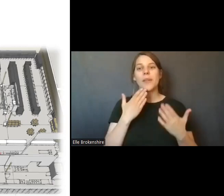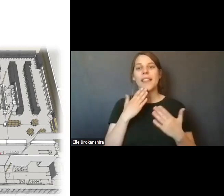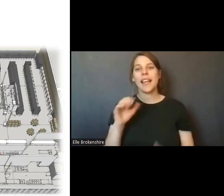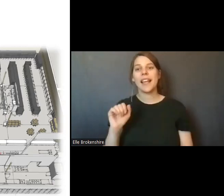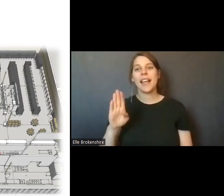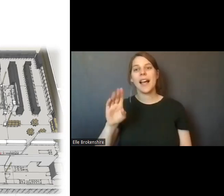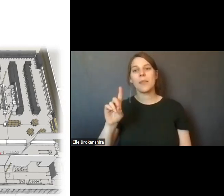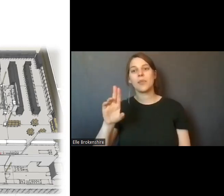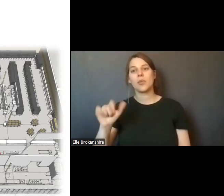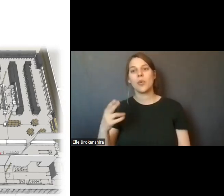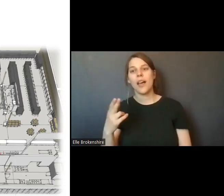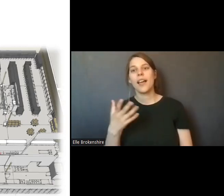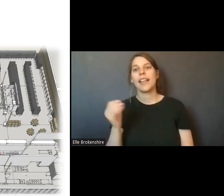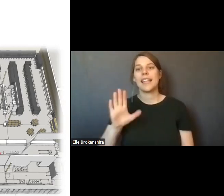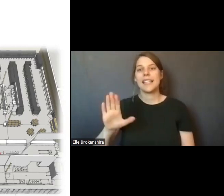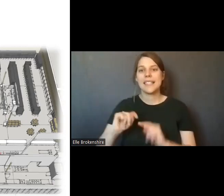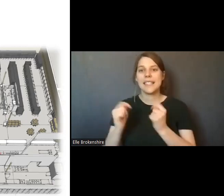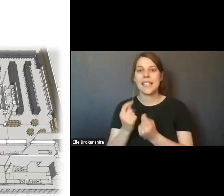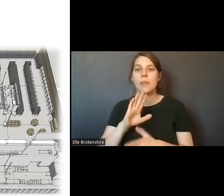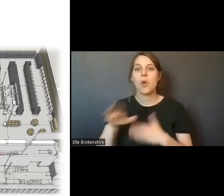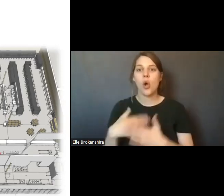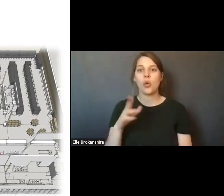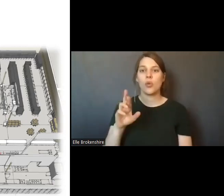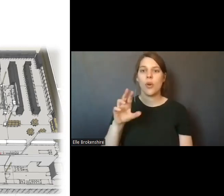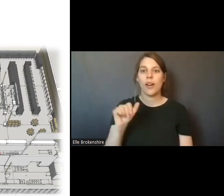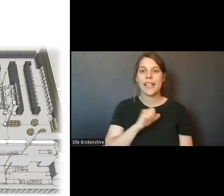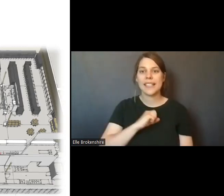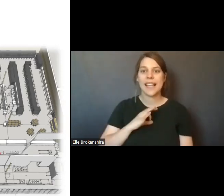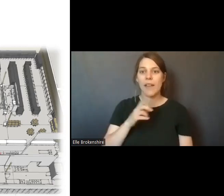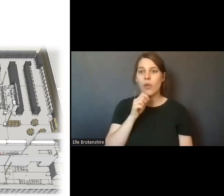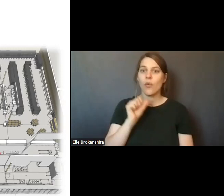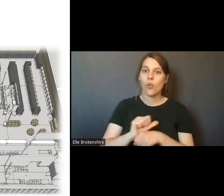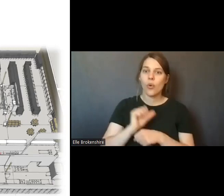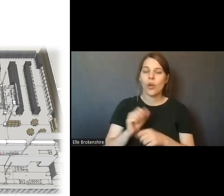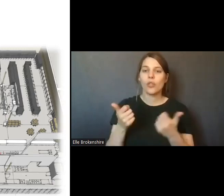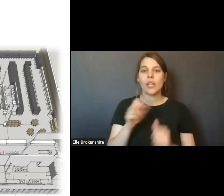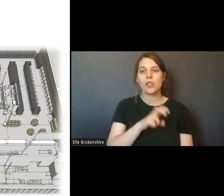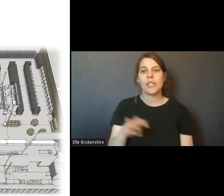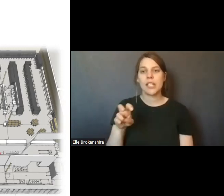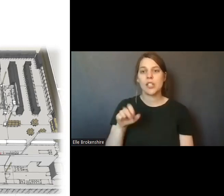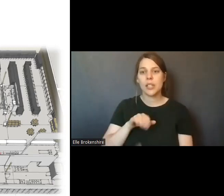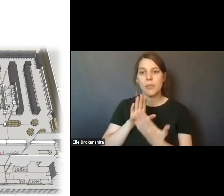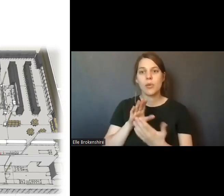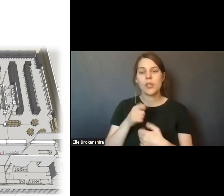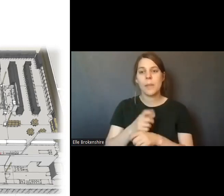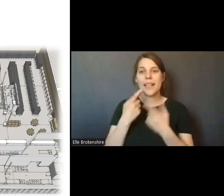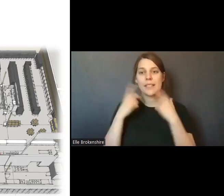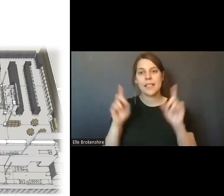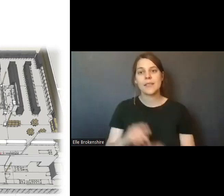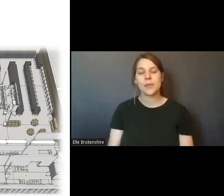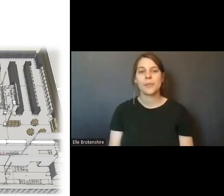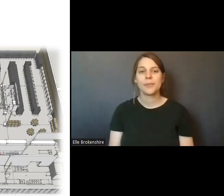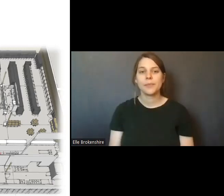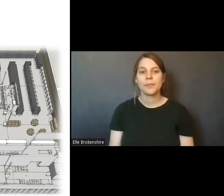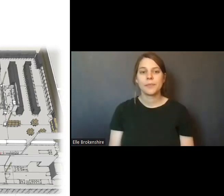his team and all the URA staff who have worked to sort of transition the approach to making this successful. So I just want to